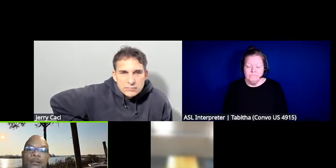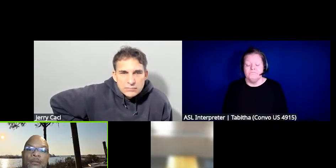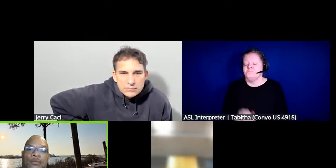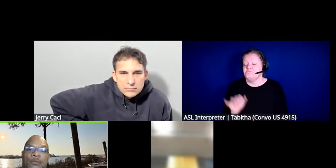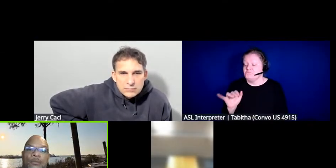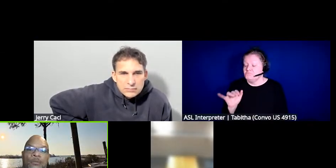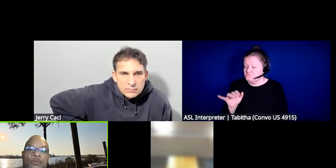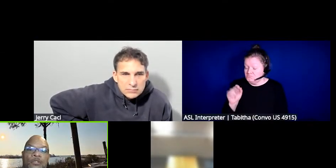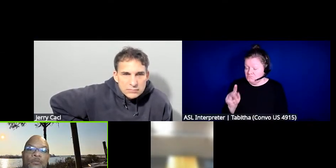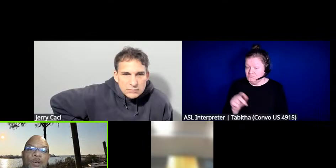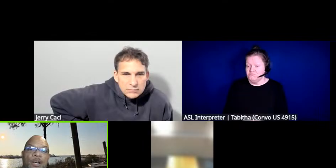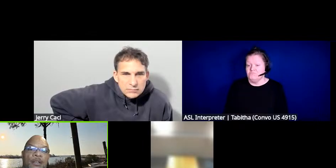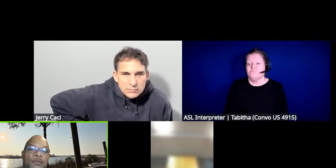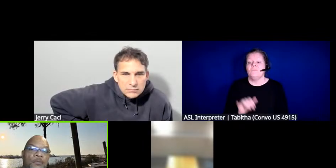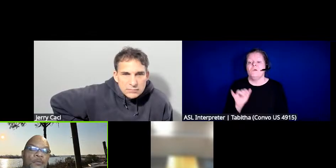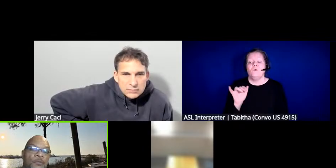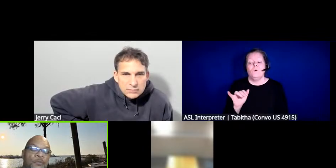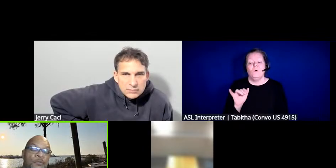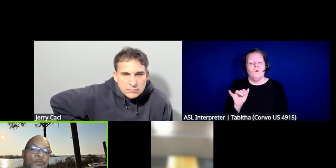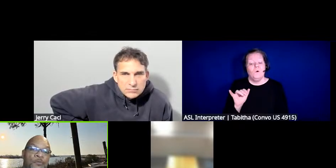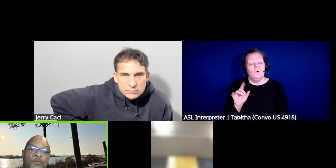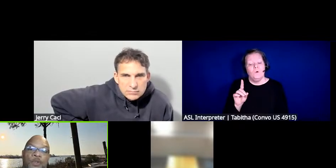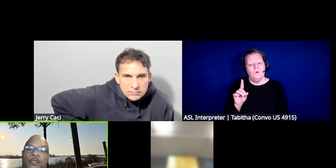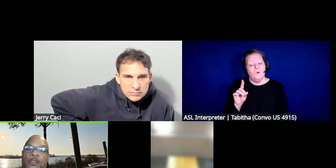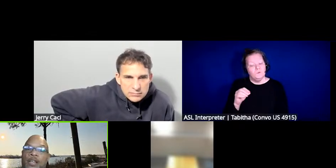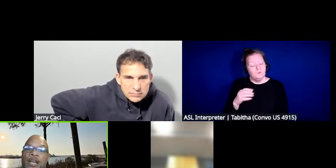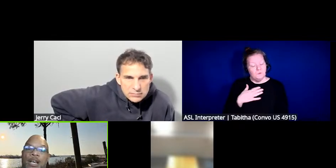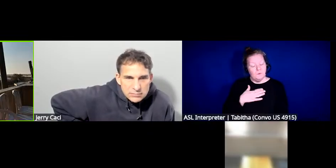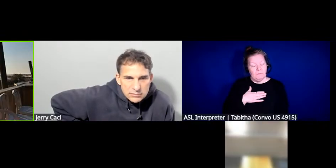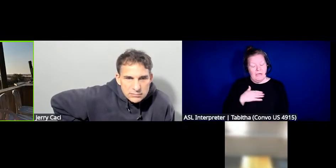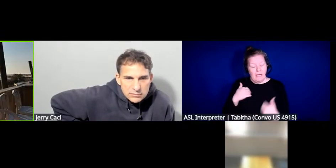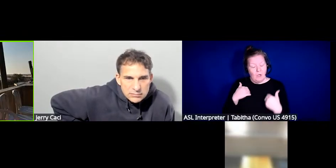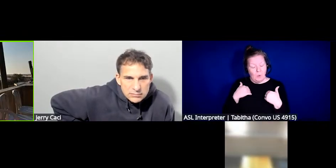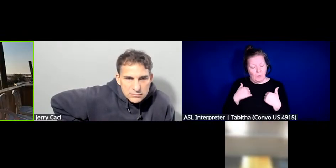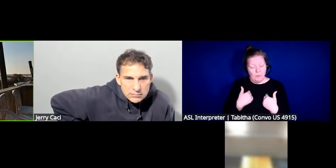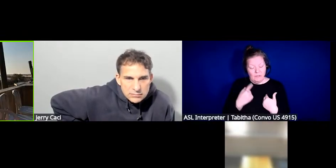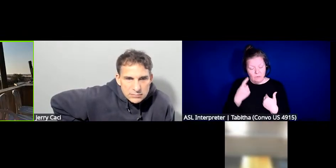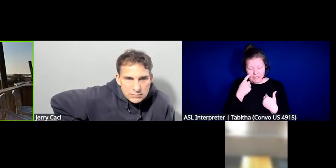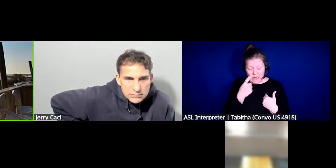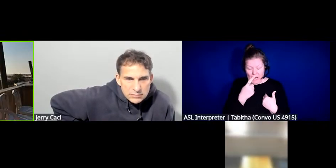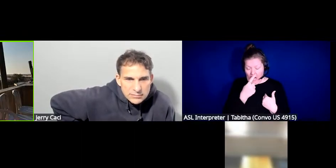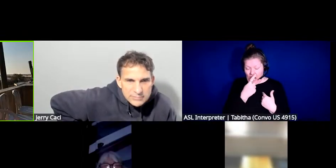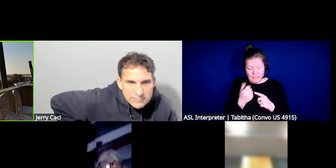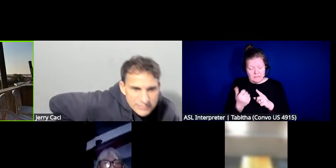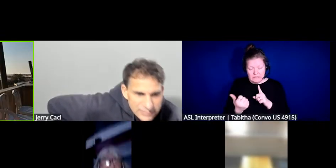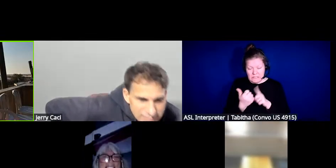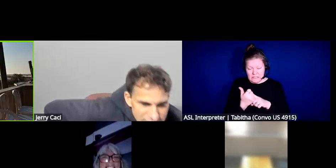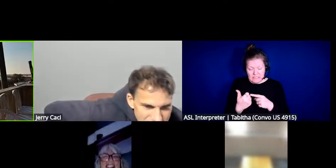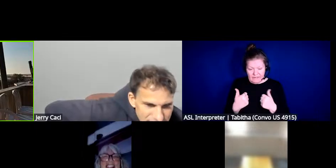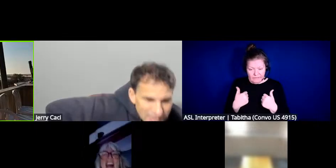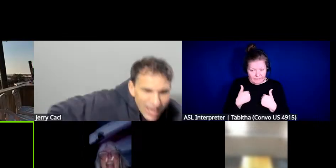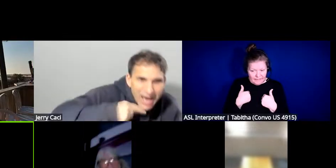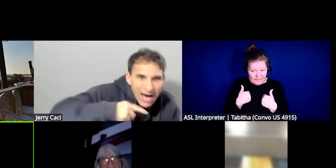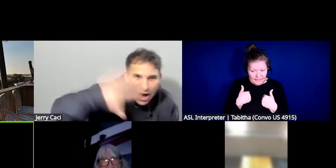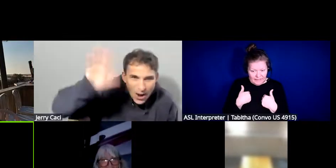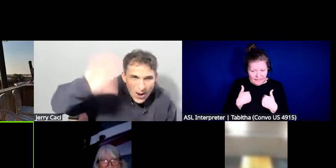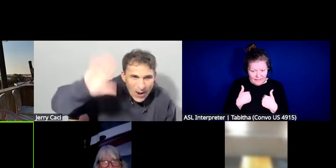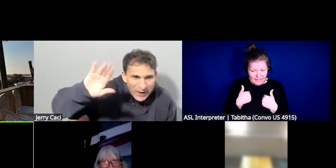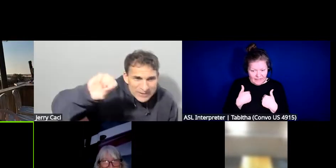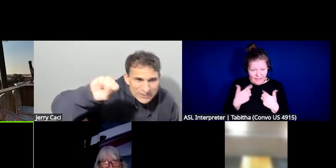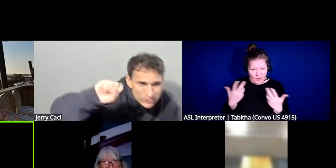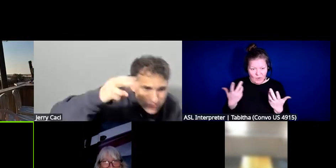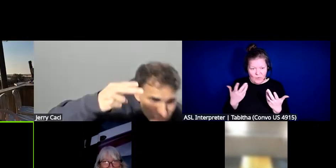Okay. Oh, do my weary eyes deceive me? What Oh, look